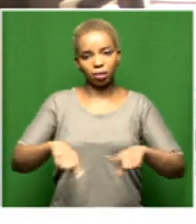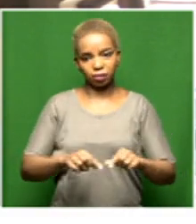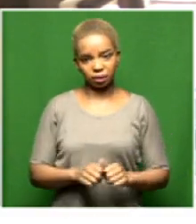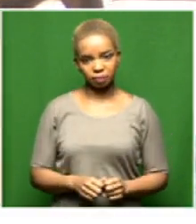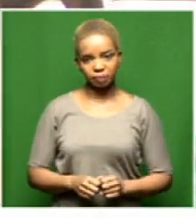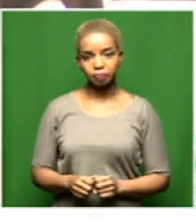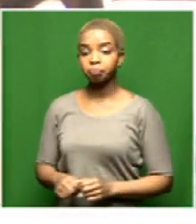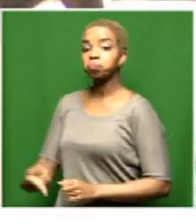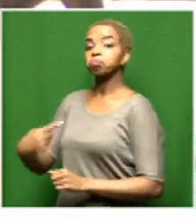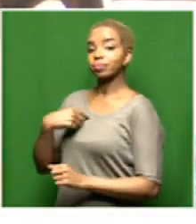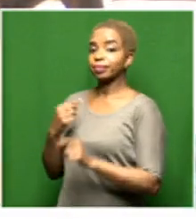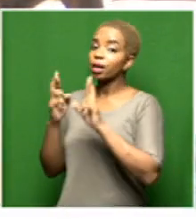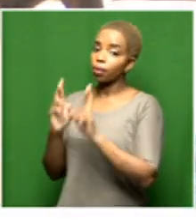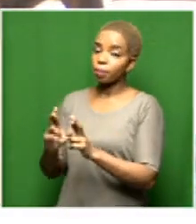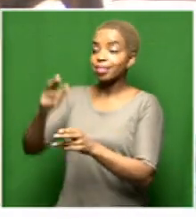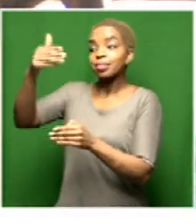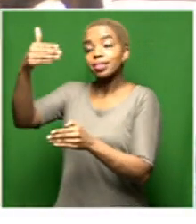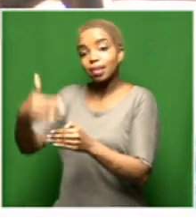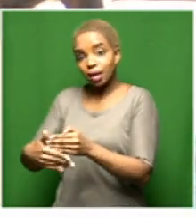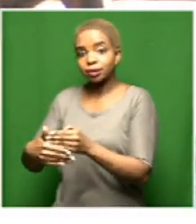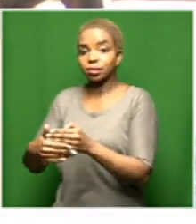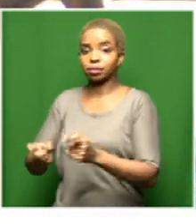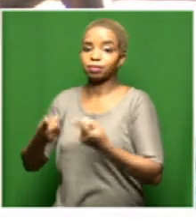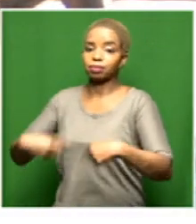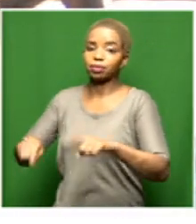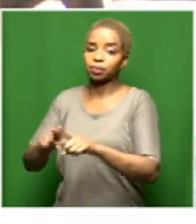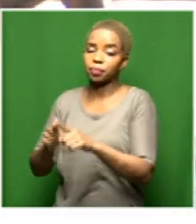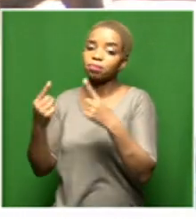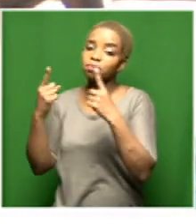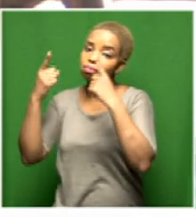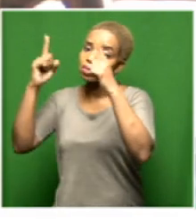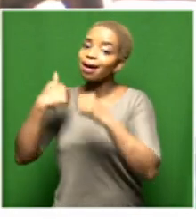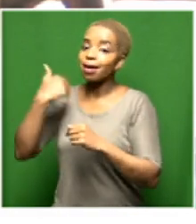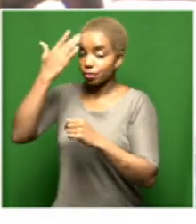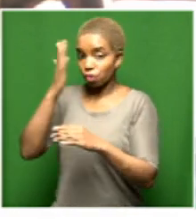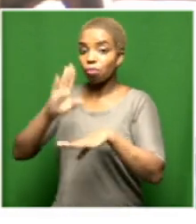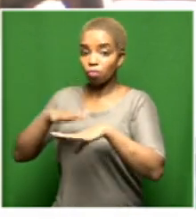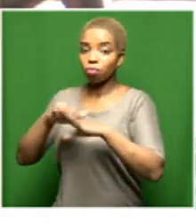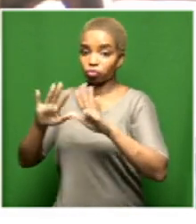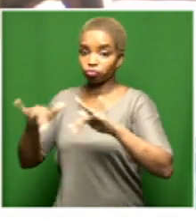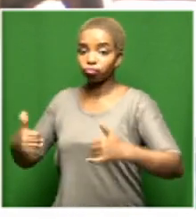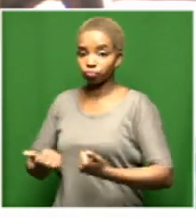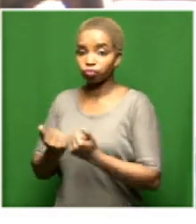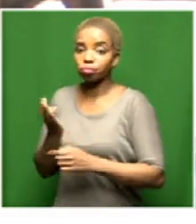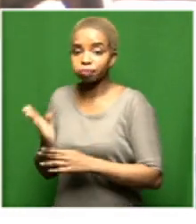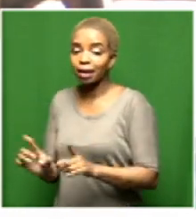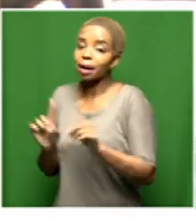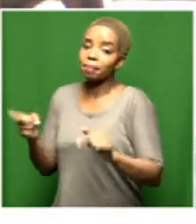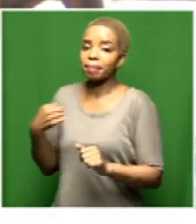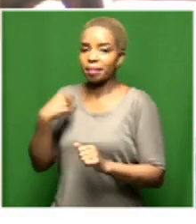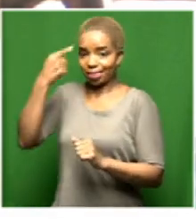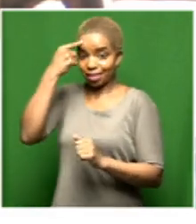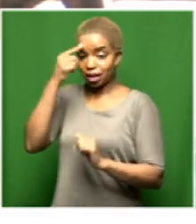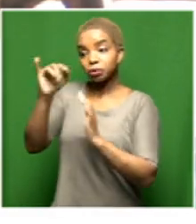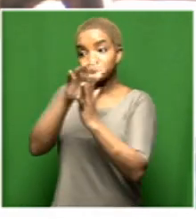much better South Africa at the end of this. I know we've still got challenges. I know there are still challenges that we're facing. But I think the stories that are coming